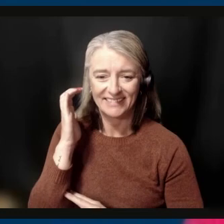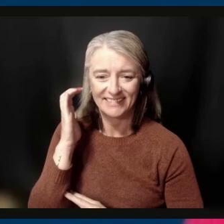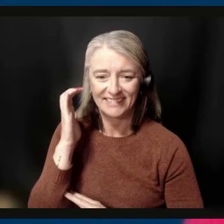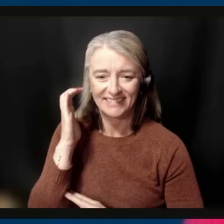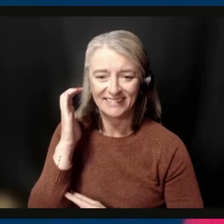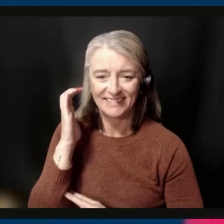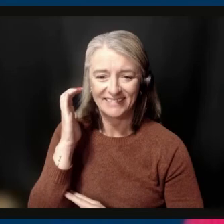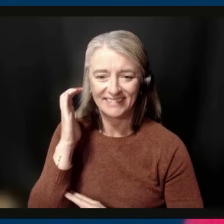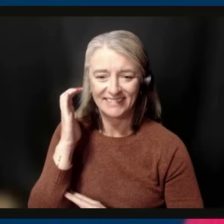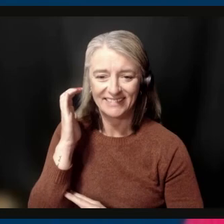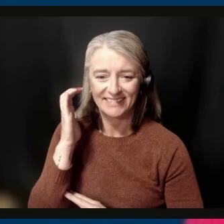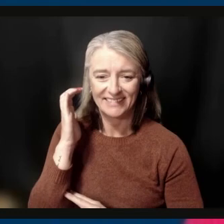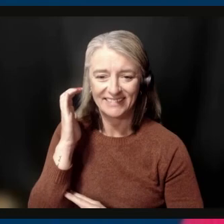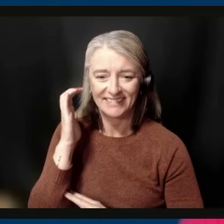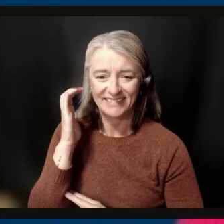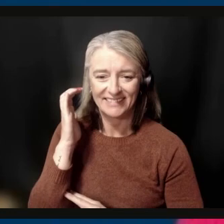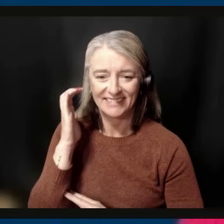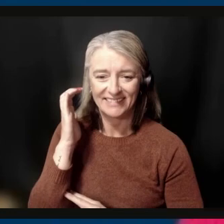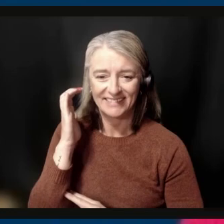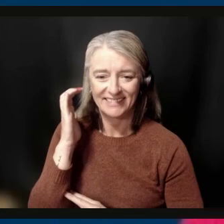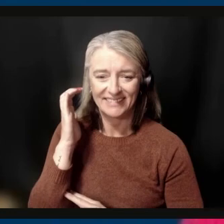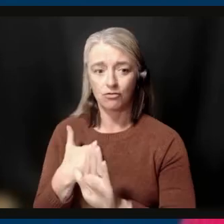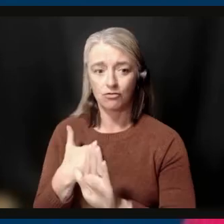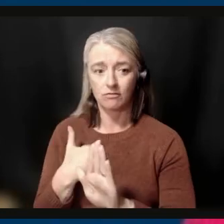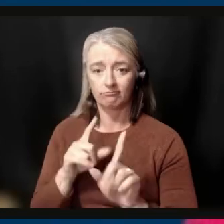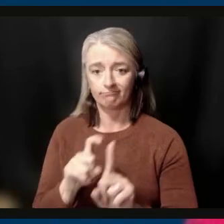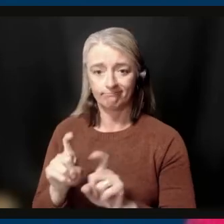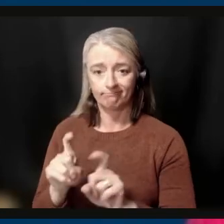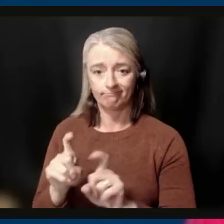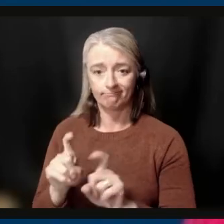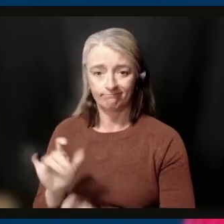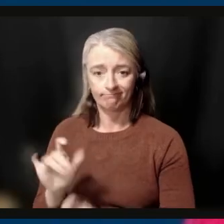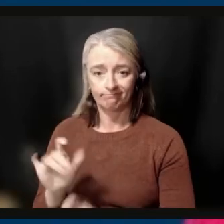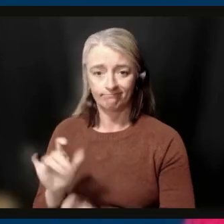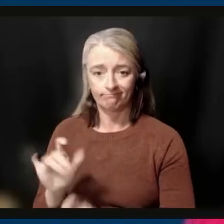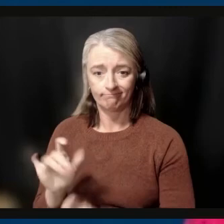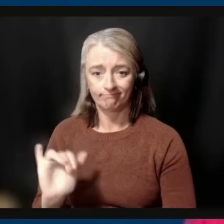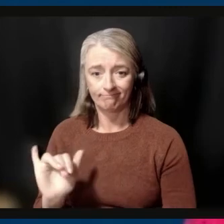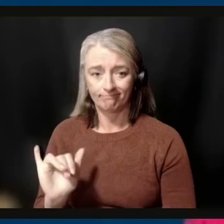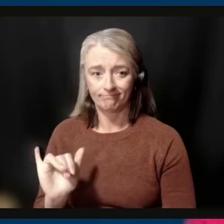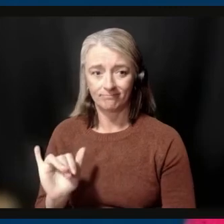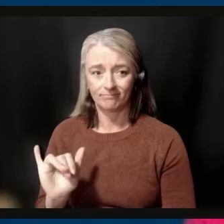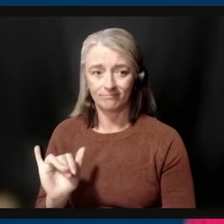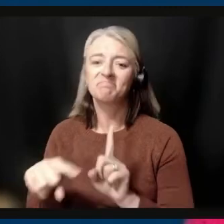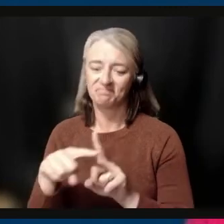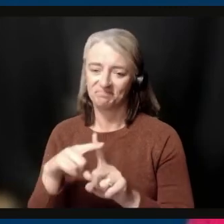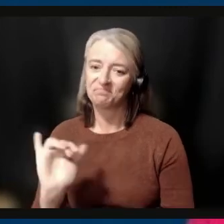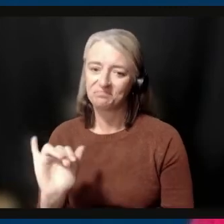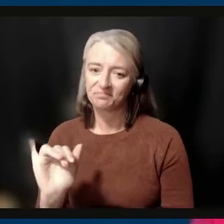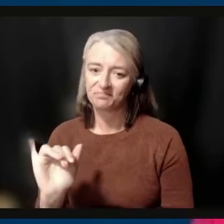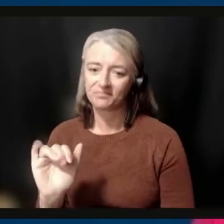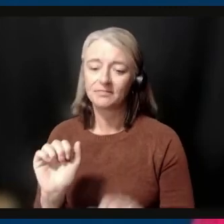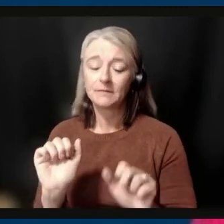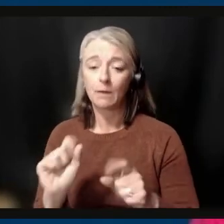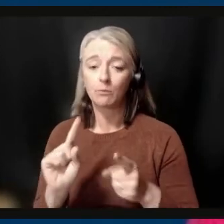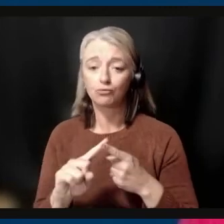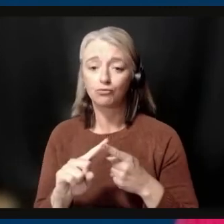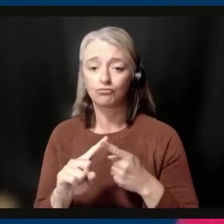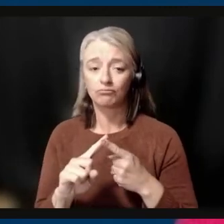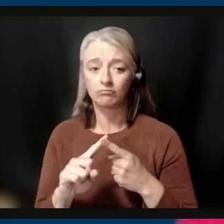we persuaded her to get tested, and she ended up being positive, but she's able to then manage her